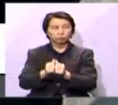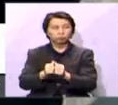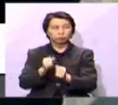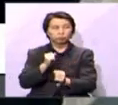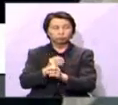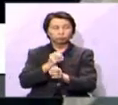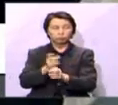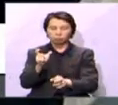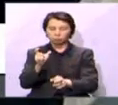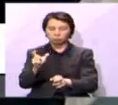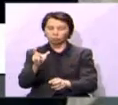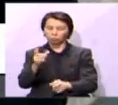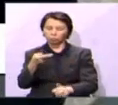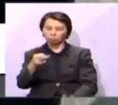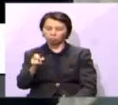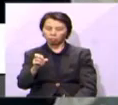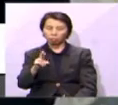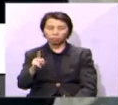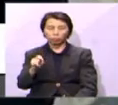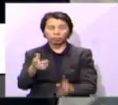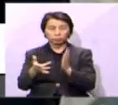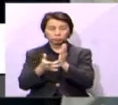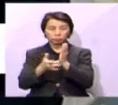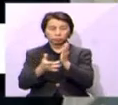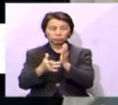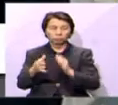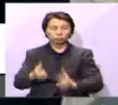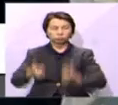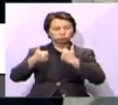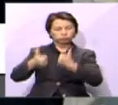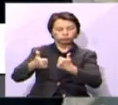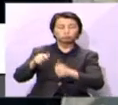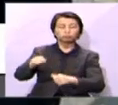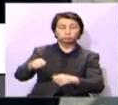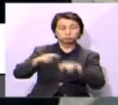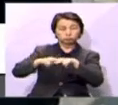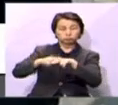hardware technology as well as the excellence of the